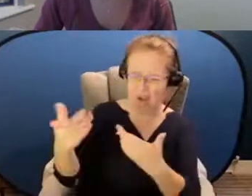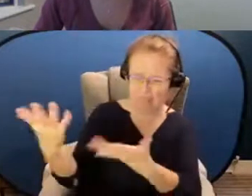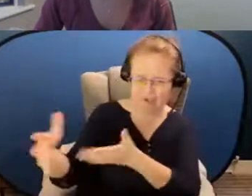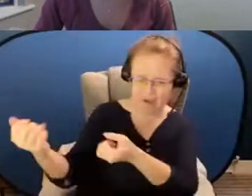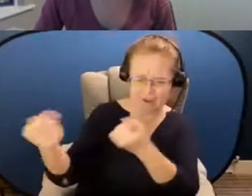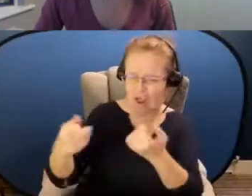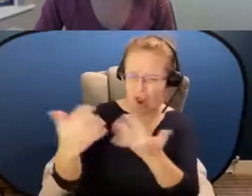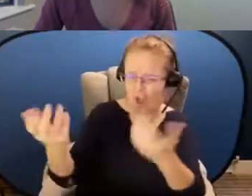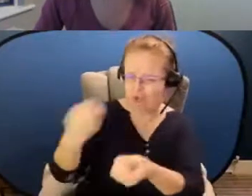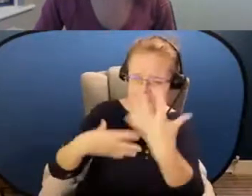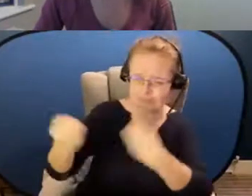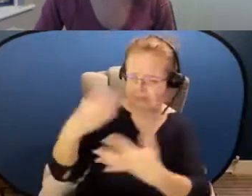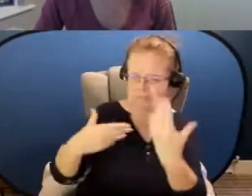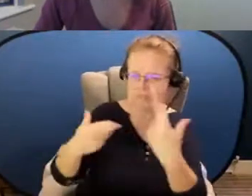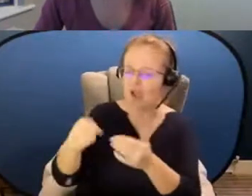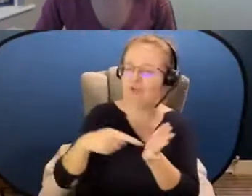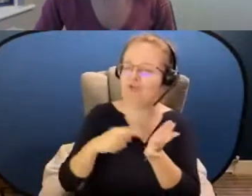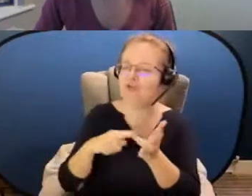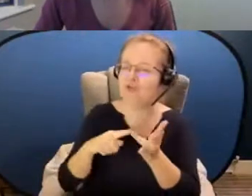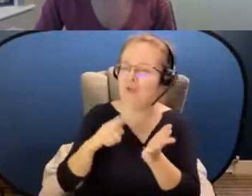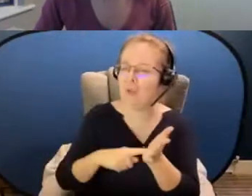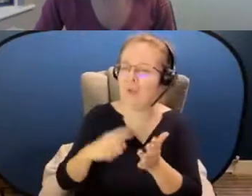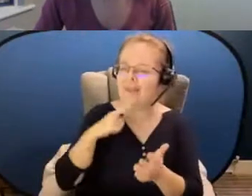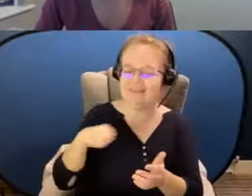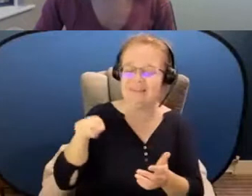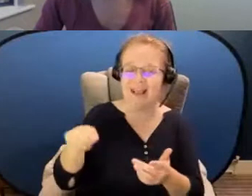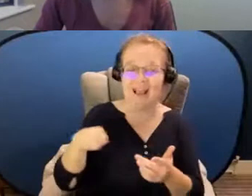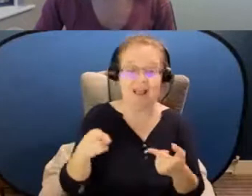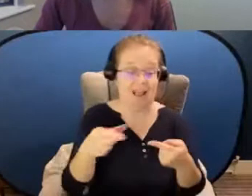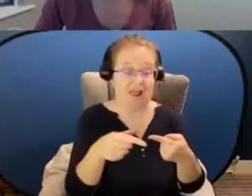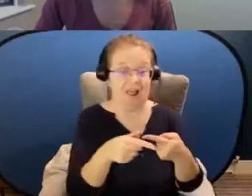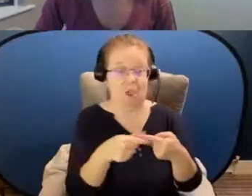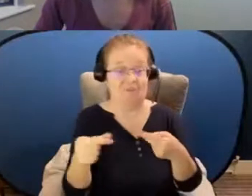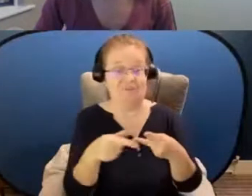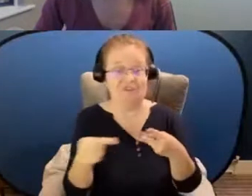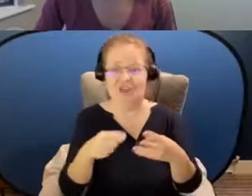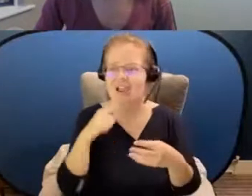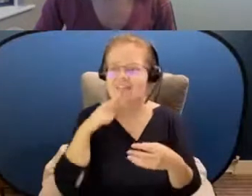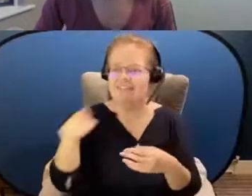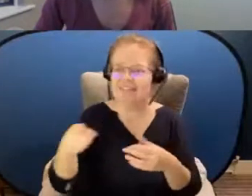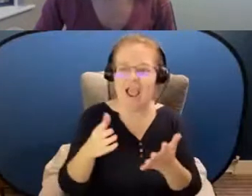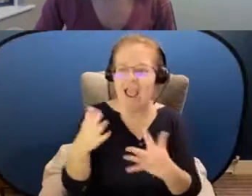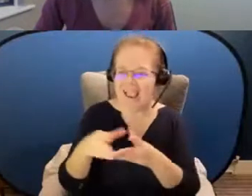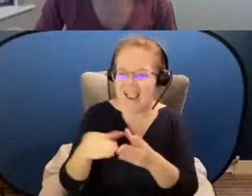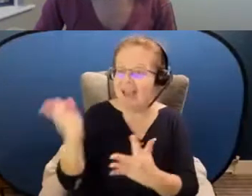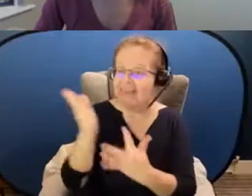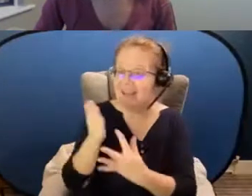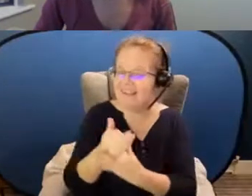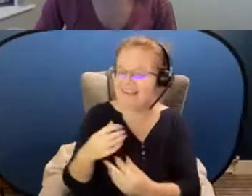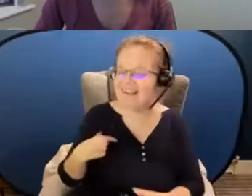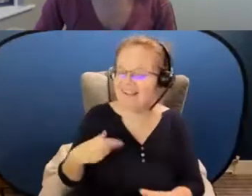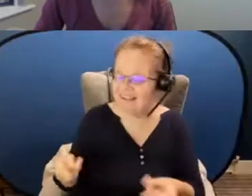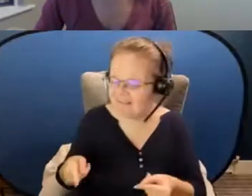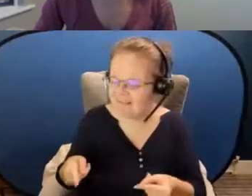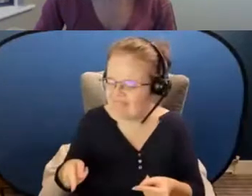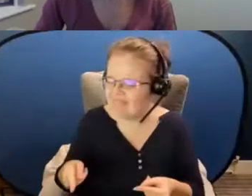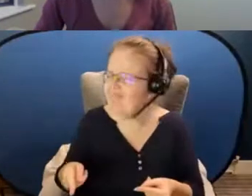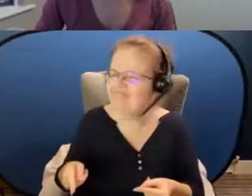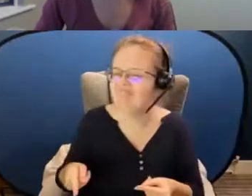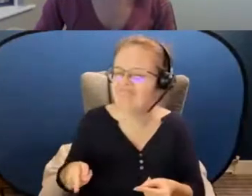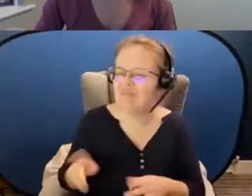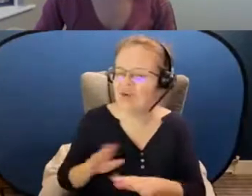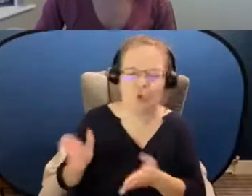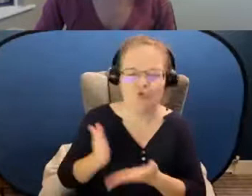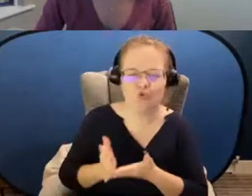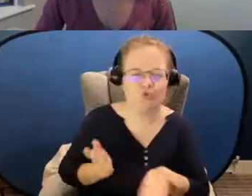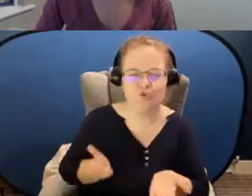say, but some of the tools that they say, some of the features of their software that they say are accessible, I don't find to be true. So,